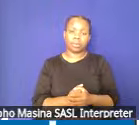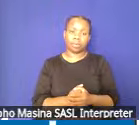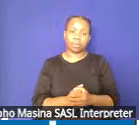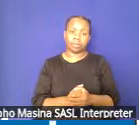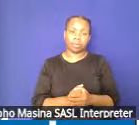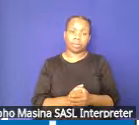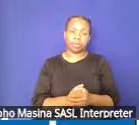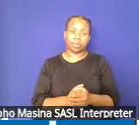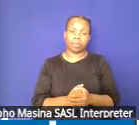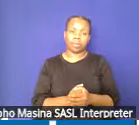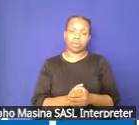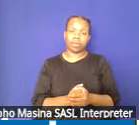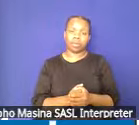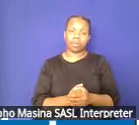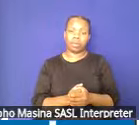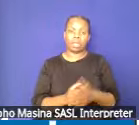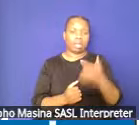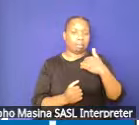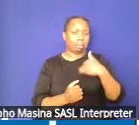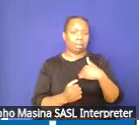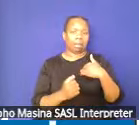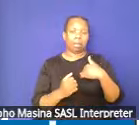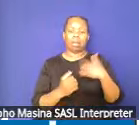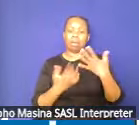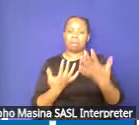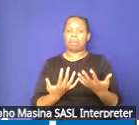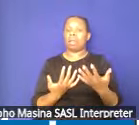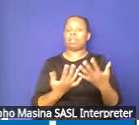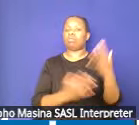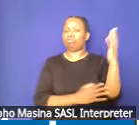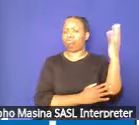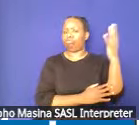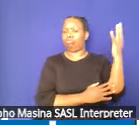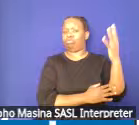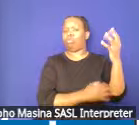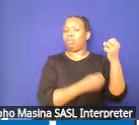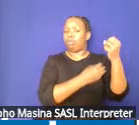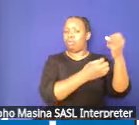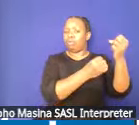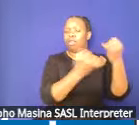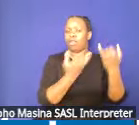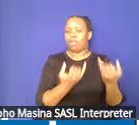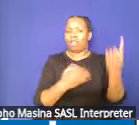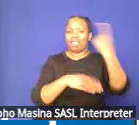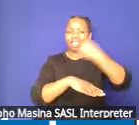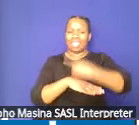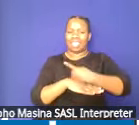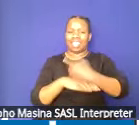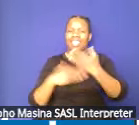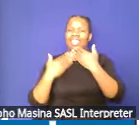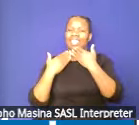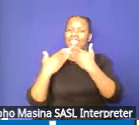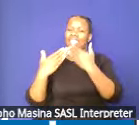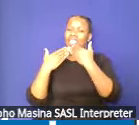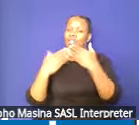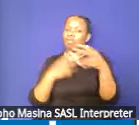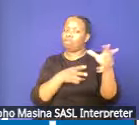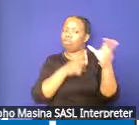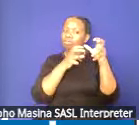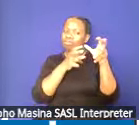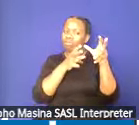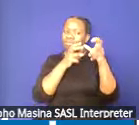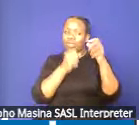And that is my story for the day. Thank you very much for listening to me. It